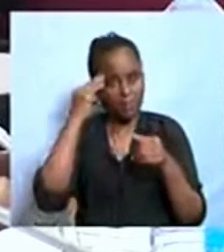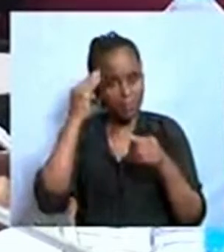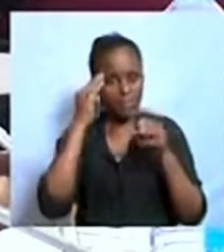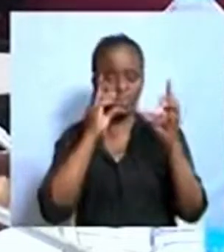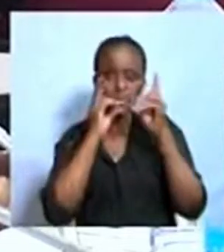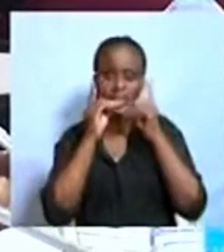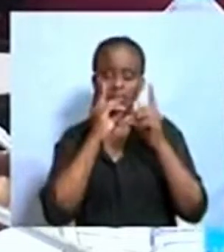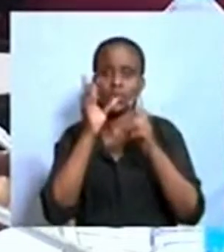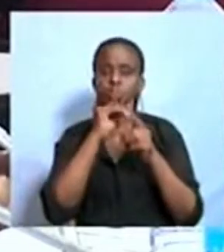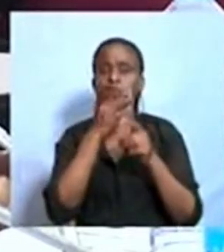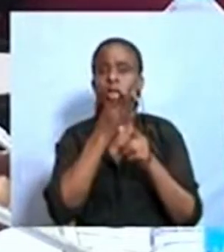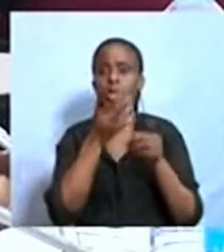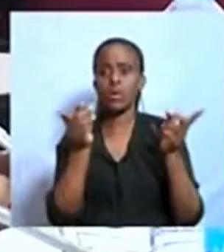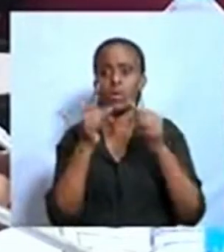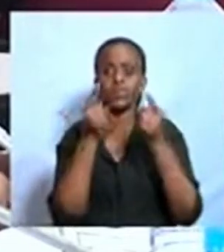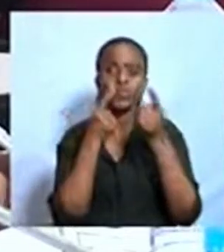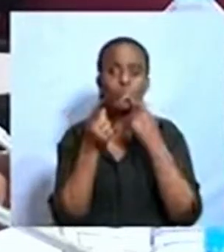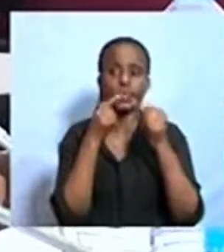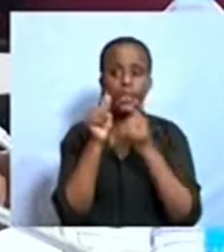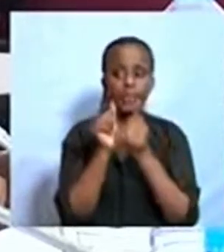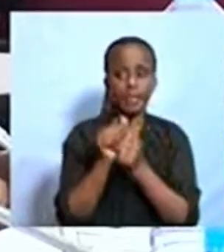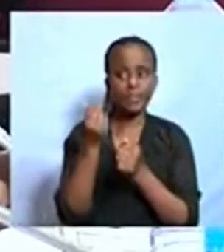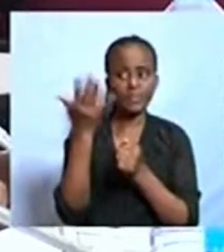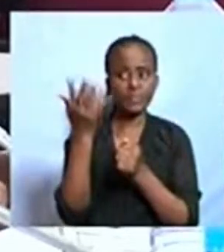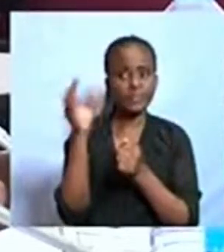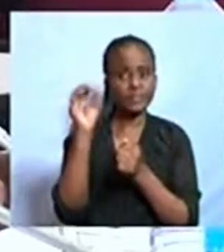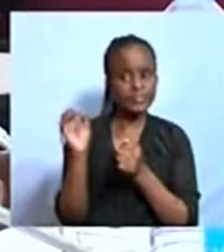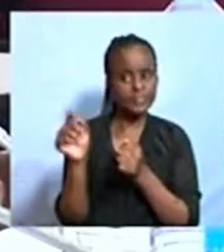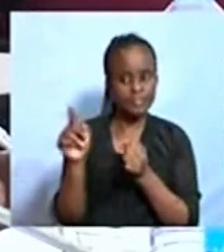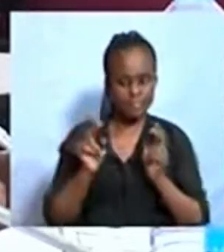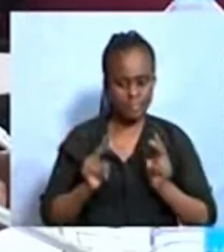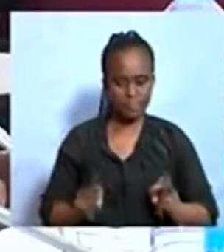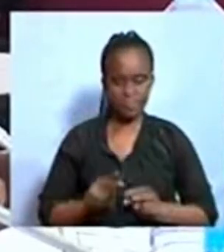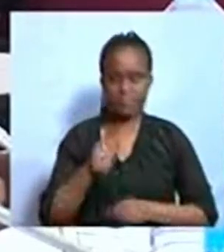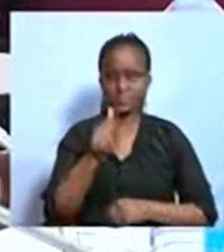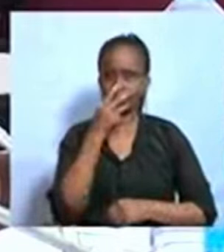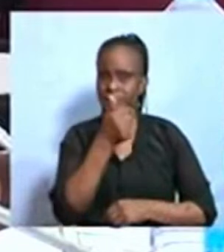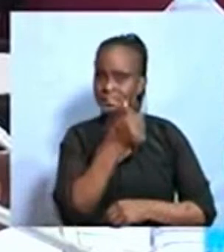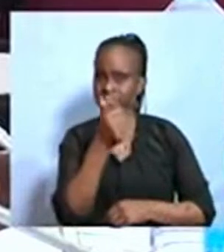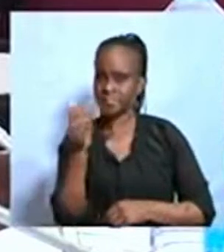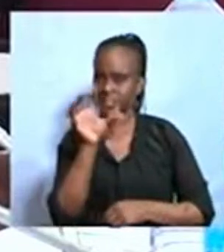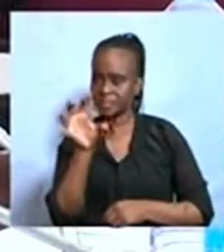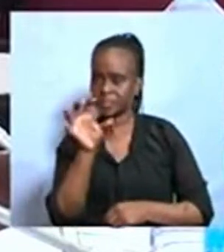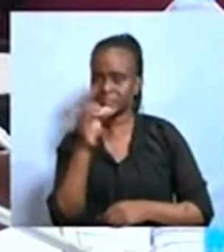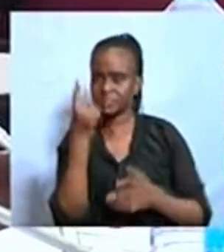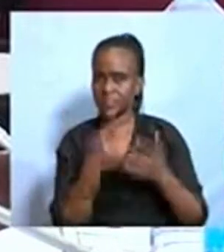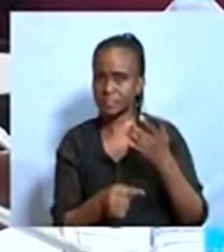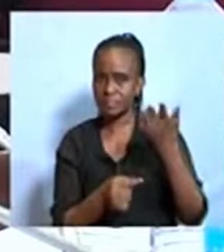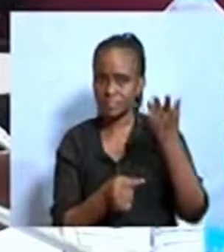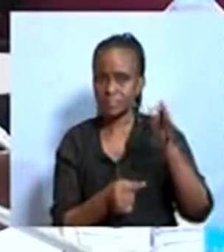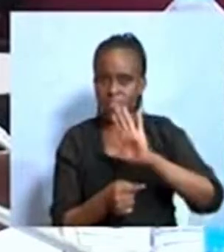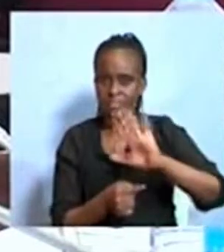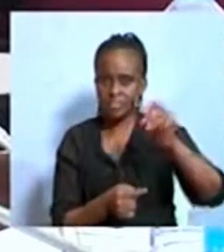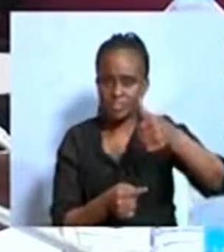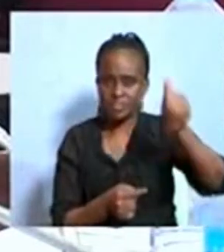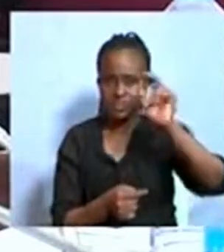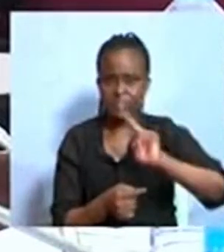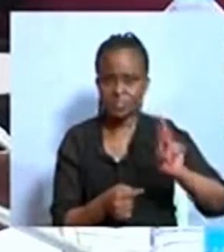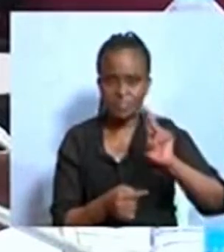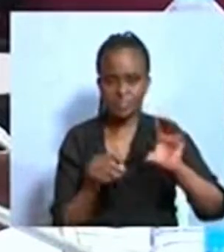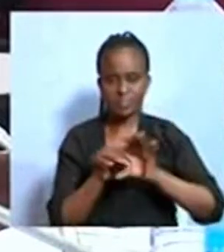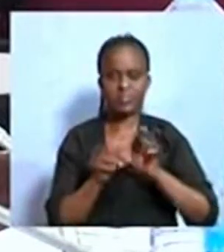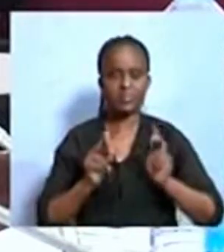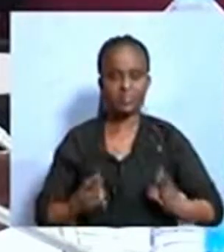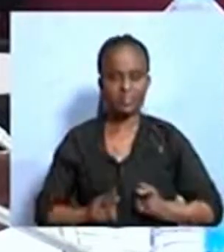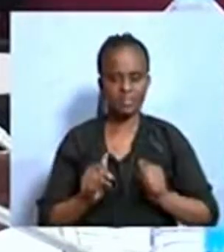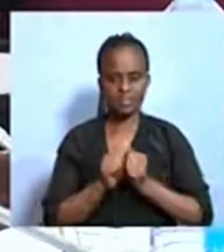about when you talk about 15% to health, have you looked at other sectors and what it's consuming in terms of health